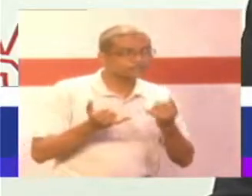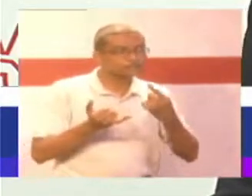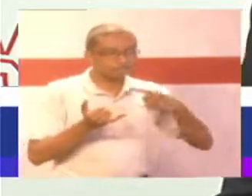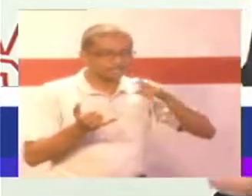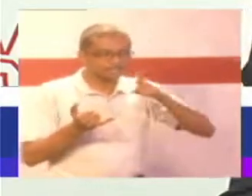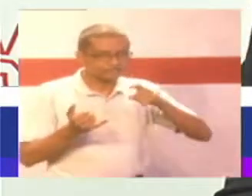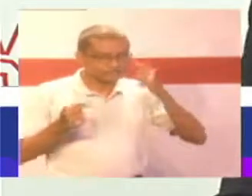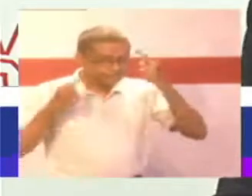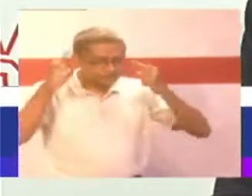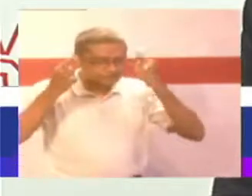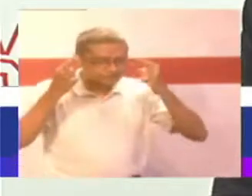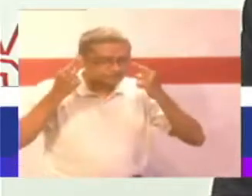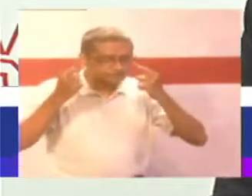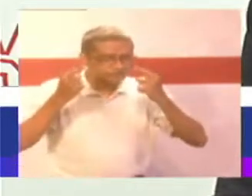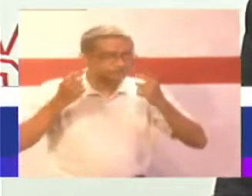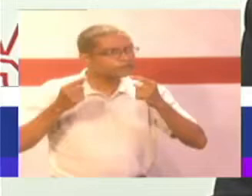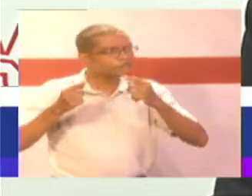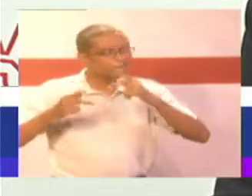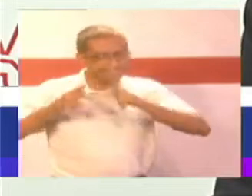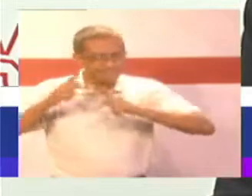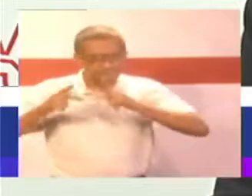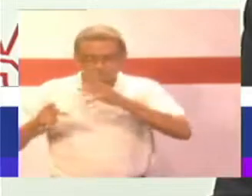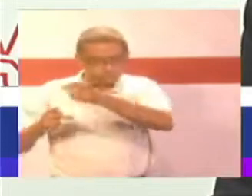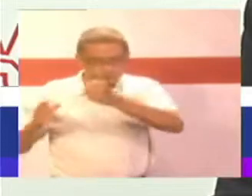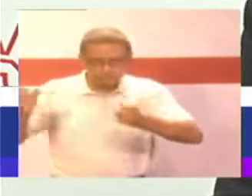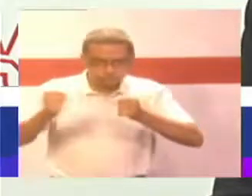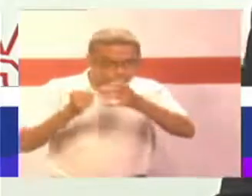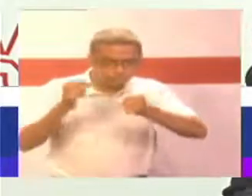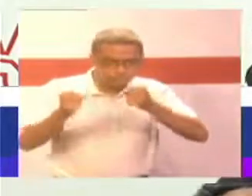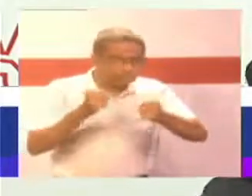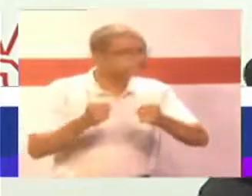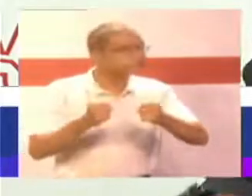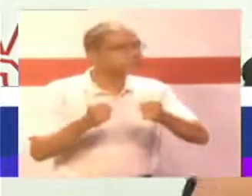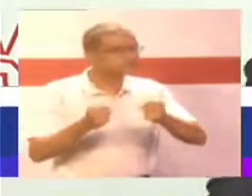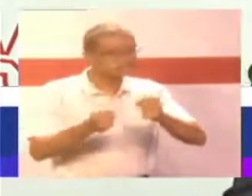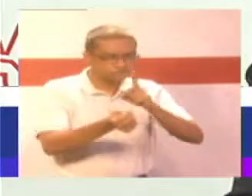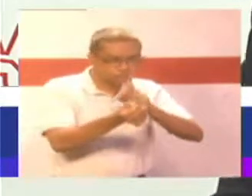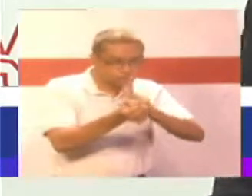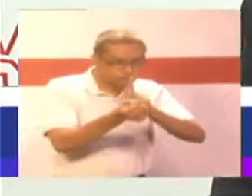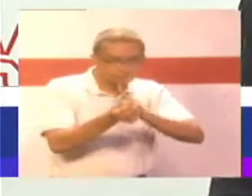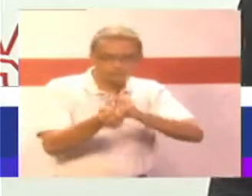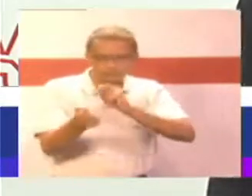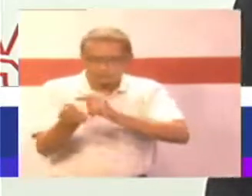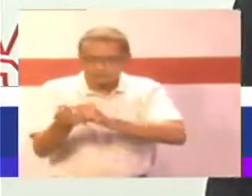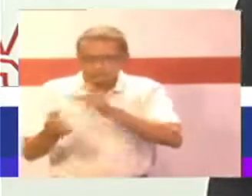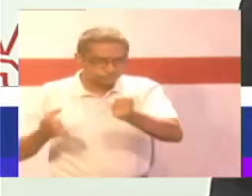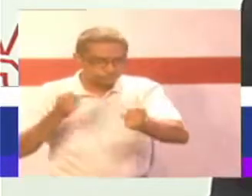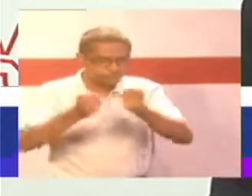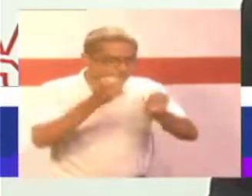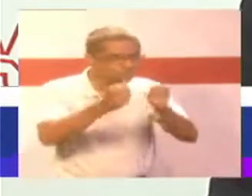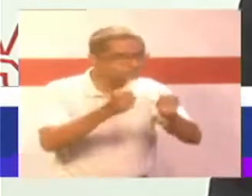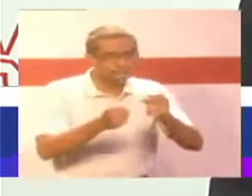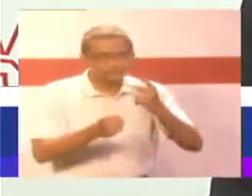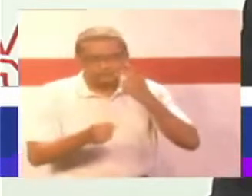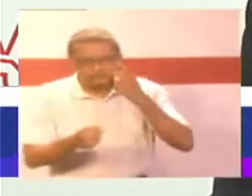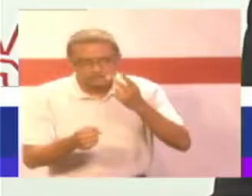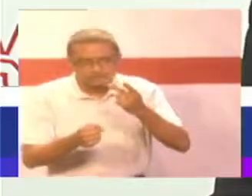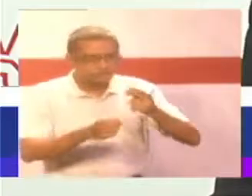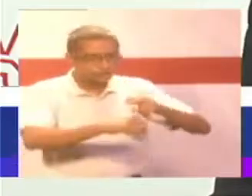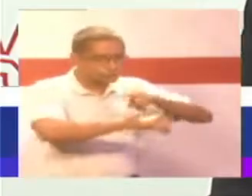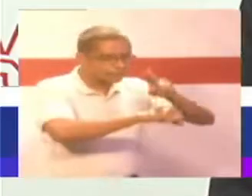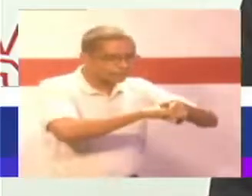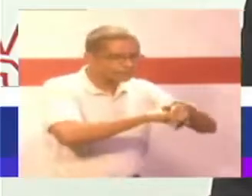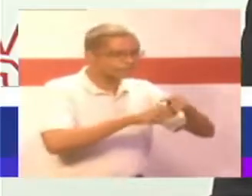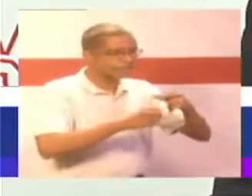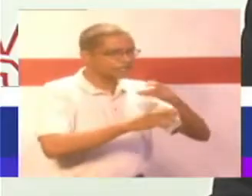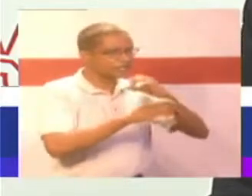resources, because of course we are reallocating doctors and nurses to ensure the best level of care within the parallel and traditional healthcare